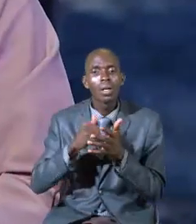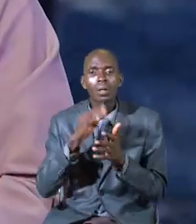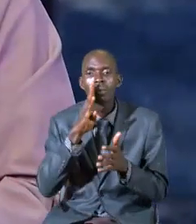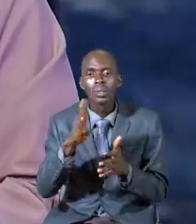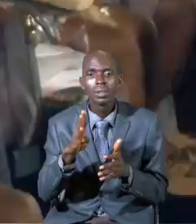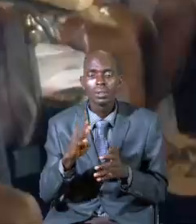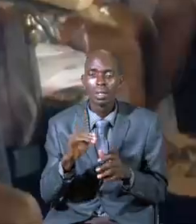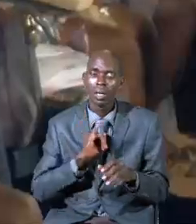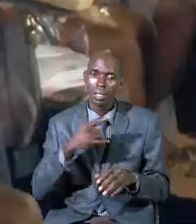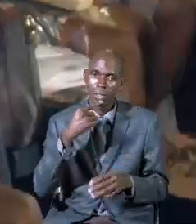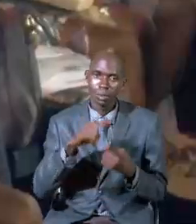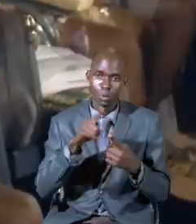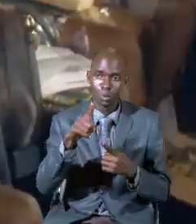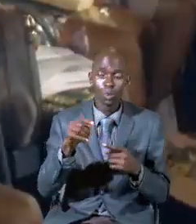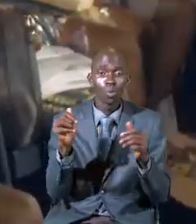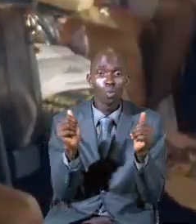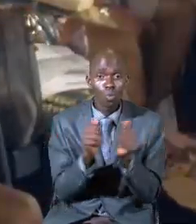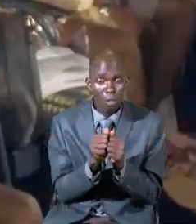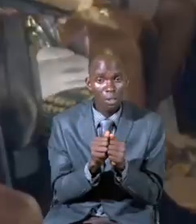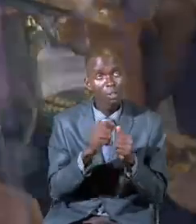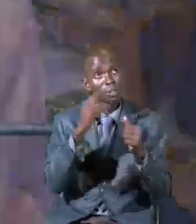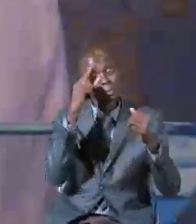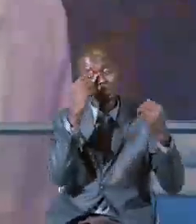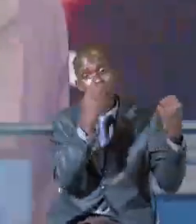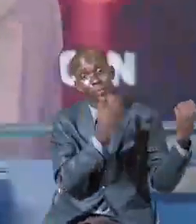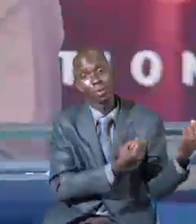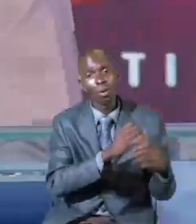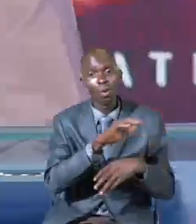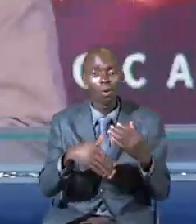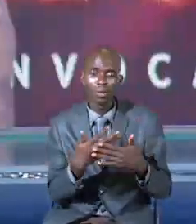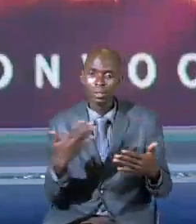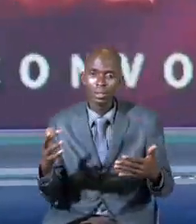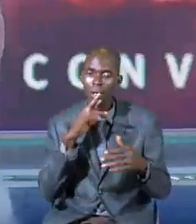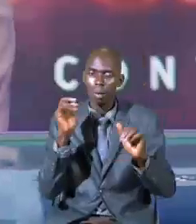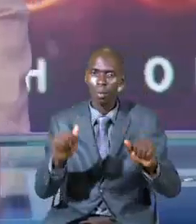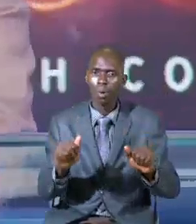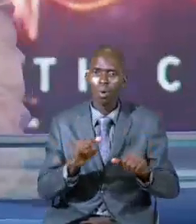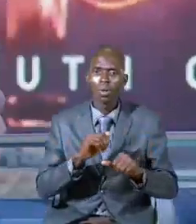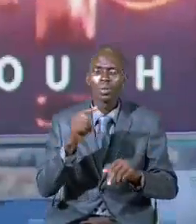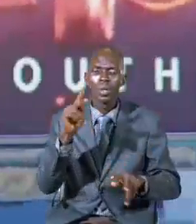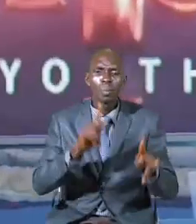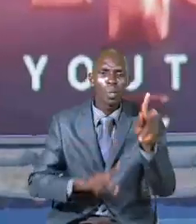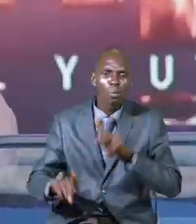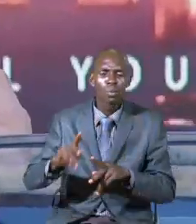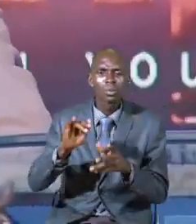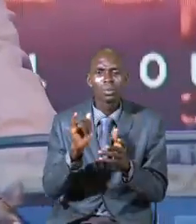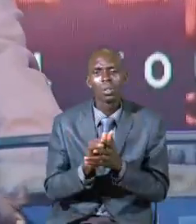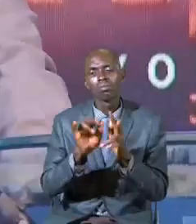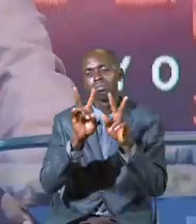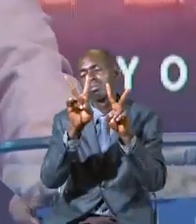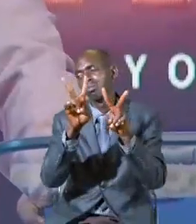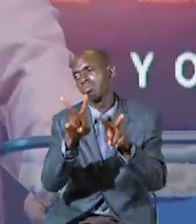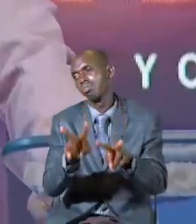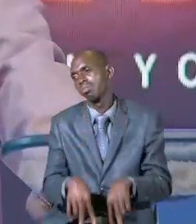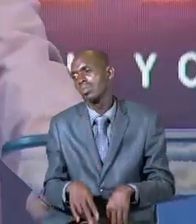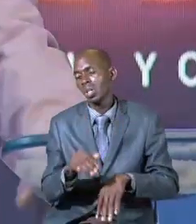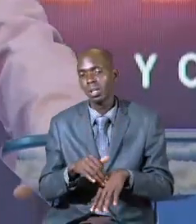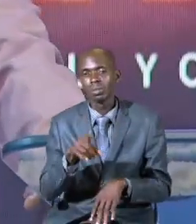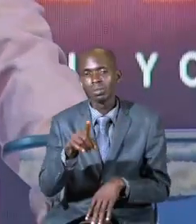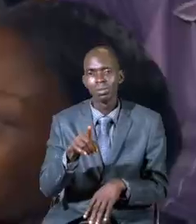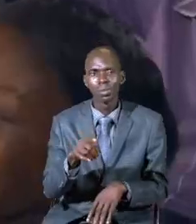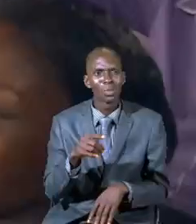possible. The people who are greeting you off, and when they hear your name, they say, oh, forget about